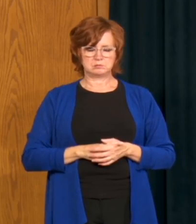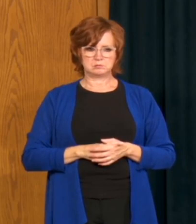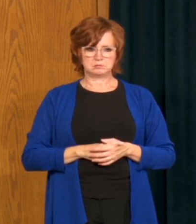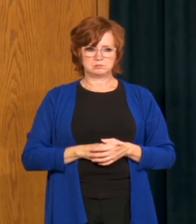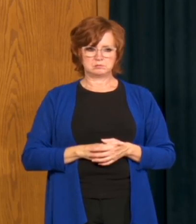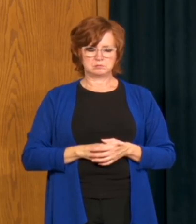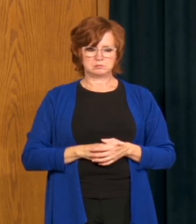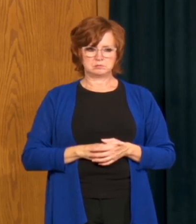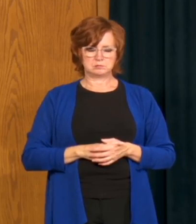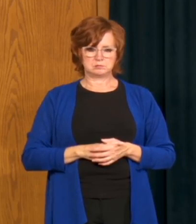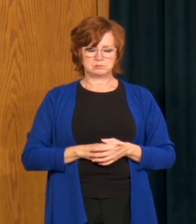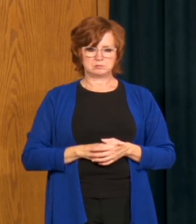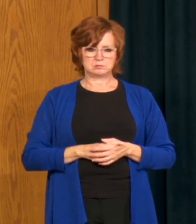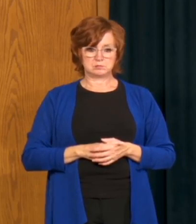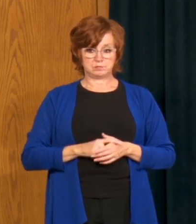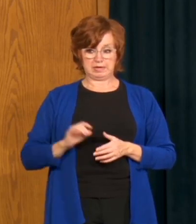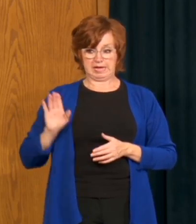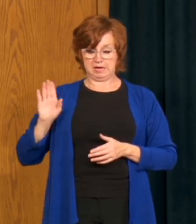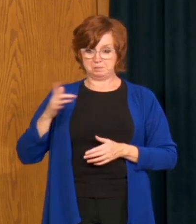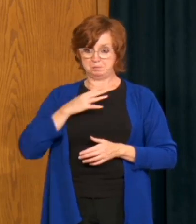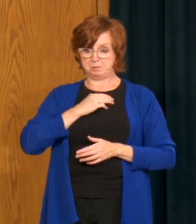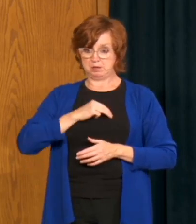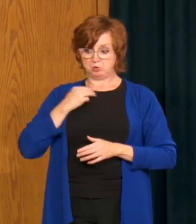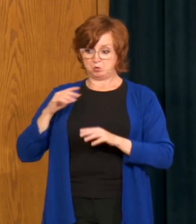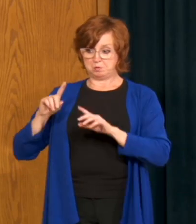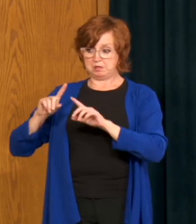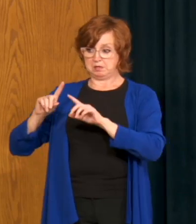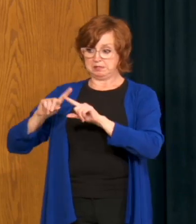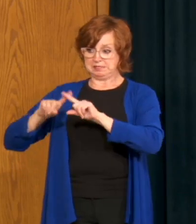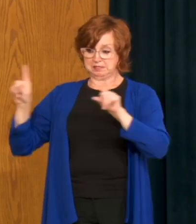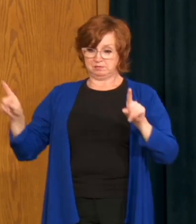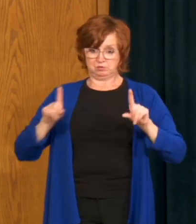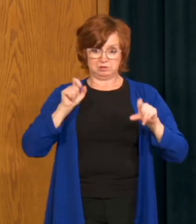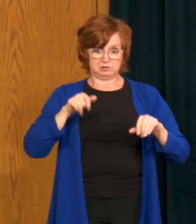Difference in the testing procedures here, or I don't know?